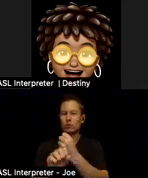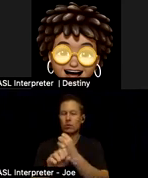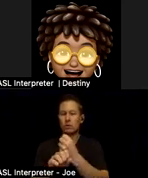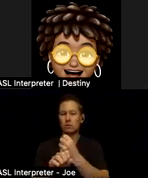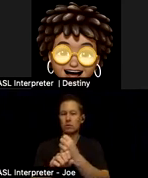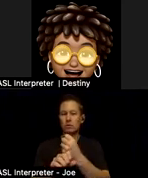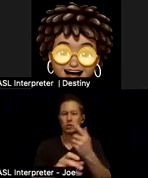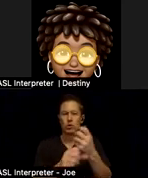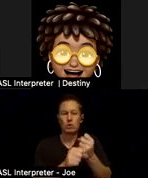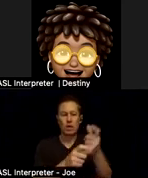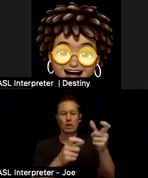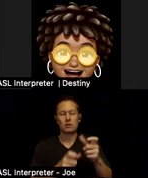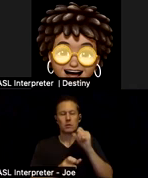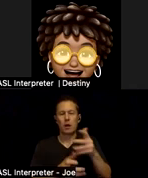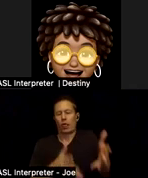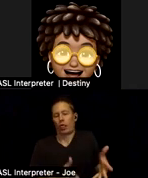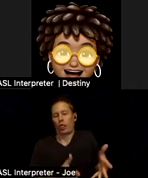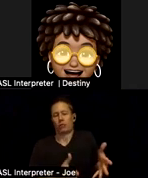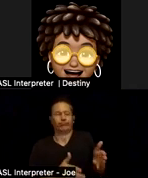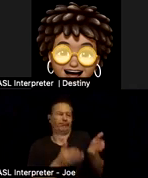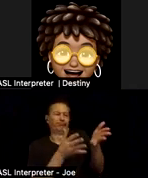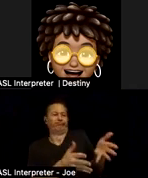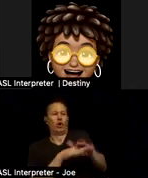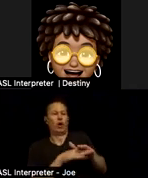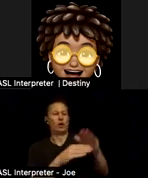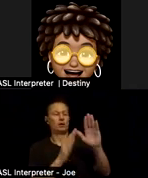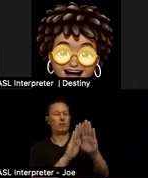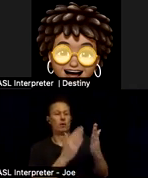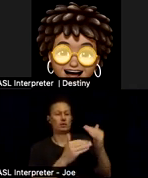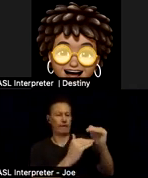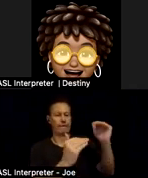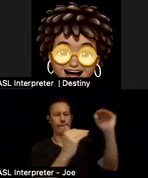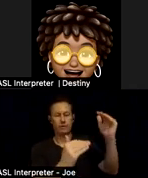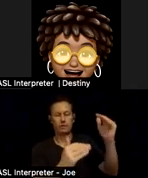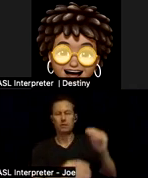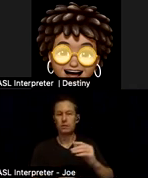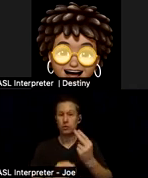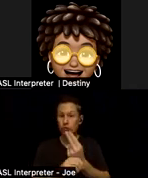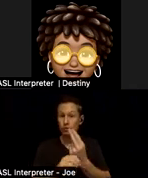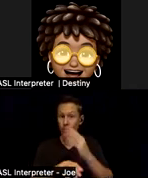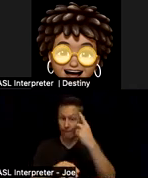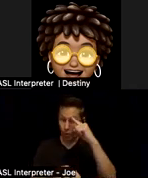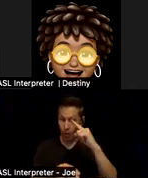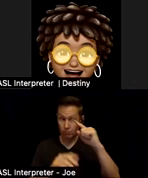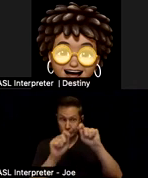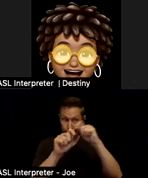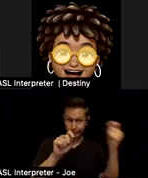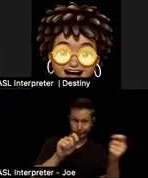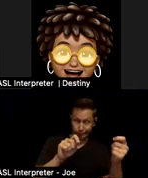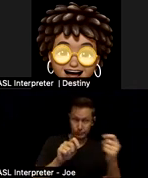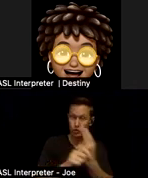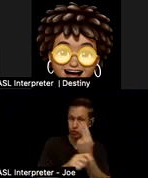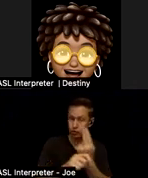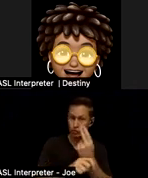them. Don't just let that sit on, don't put it on your bookshelf and then have it just sit there. Actually, put it on the back of the bookshelf. Actually use it, put it